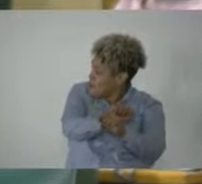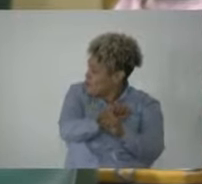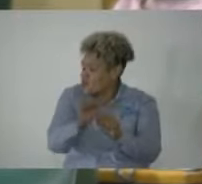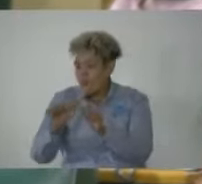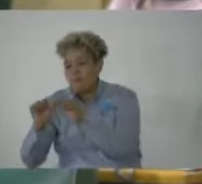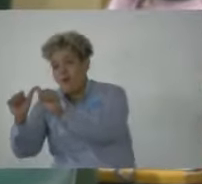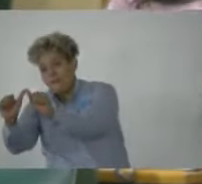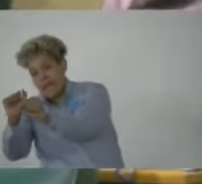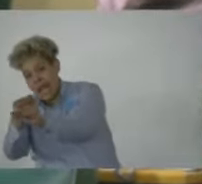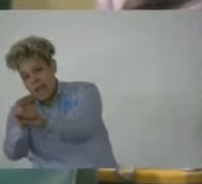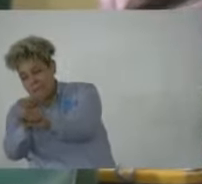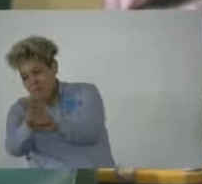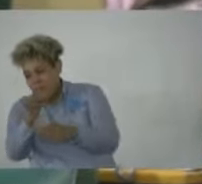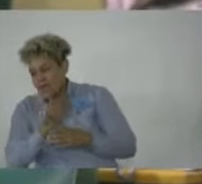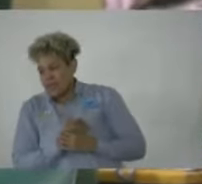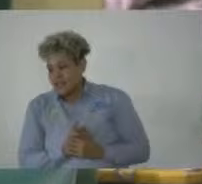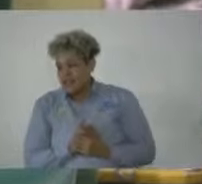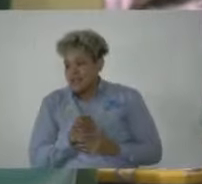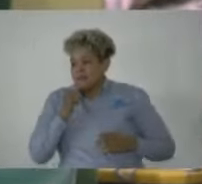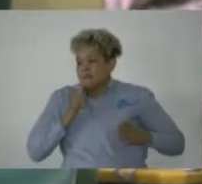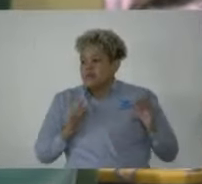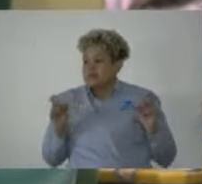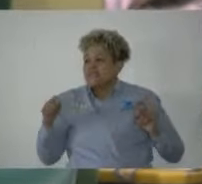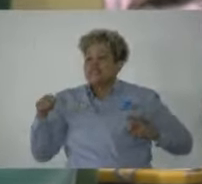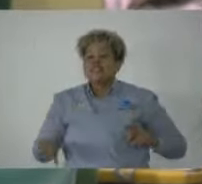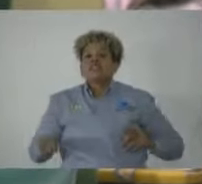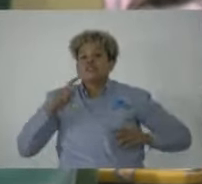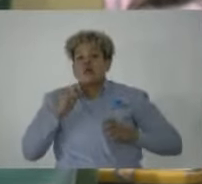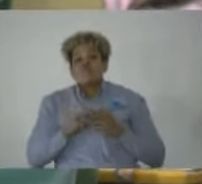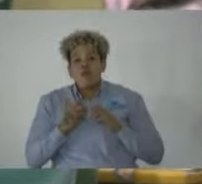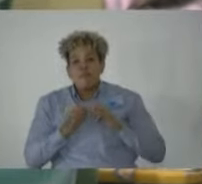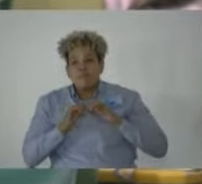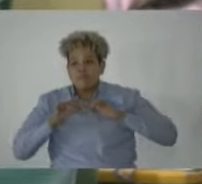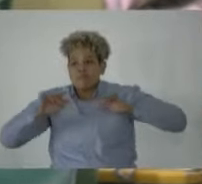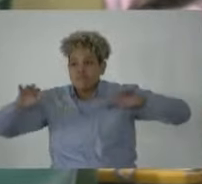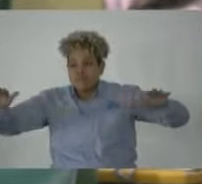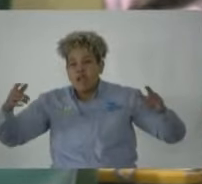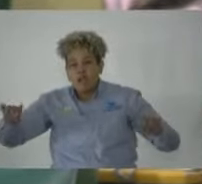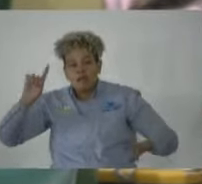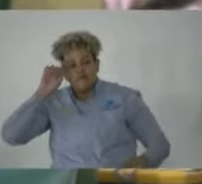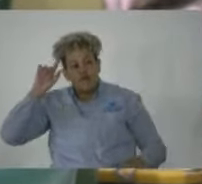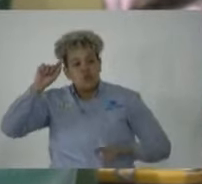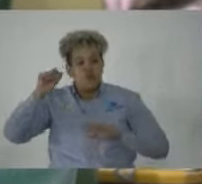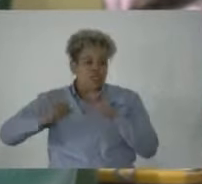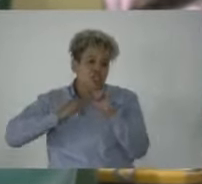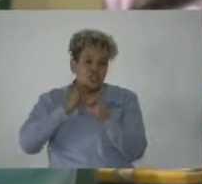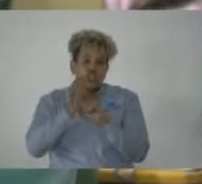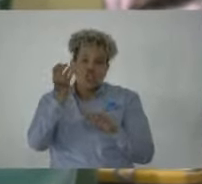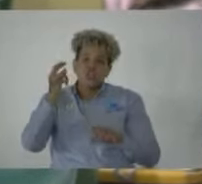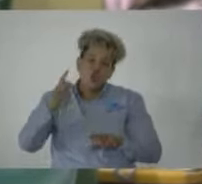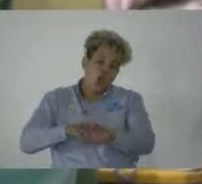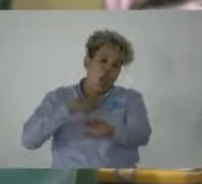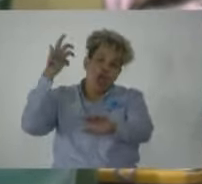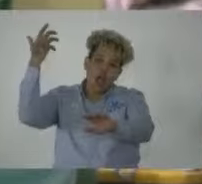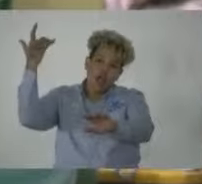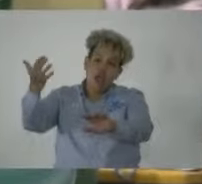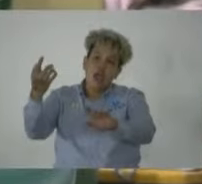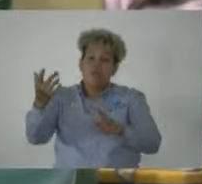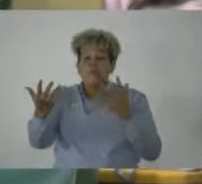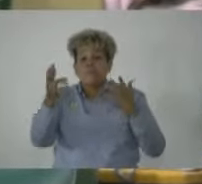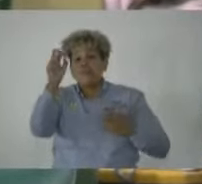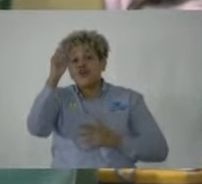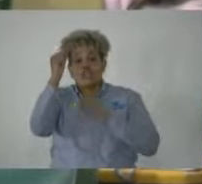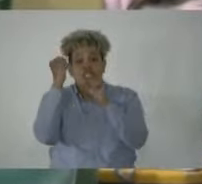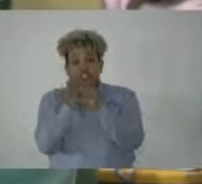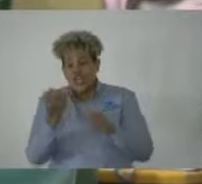permanent employment. Madam Speaker, this is a problem that has been around for 20 years or longer, maybe 30